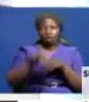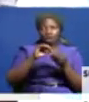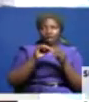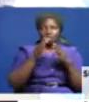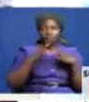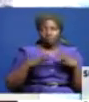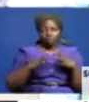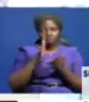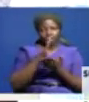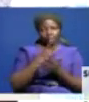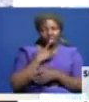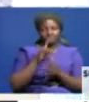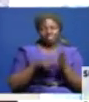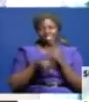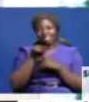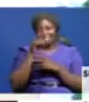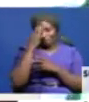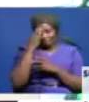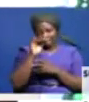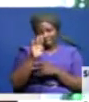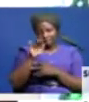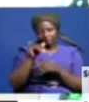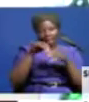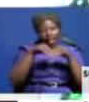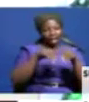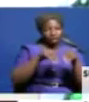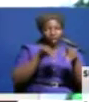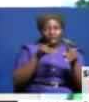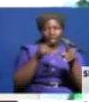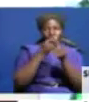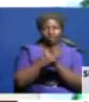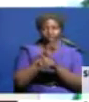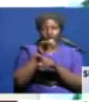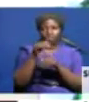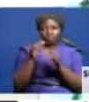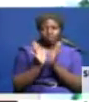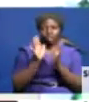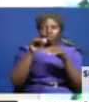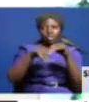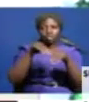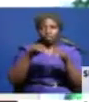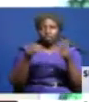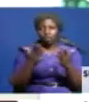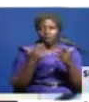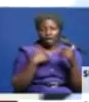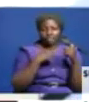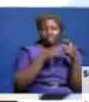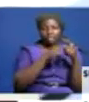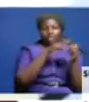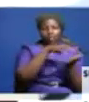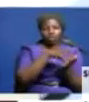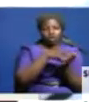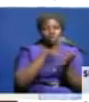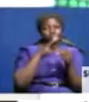attributing it to just being a by-election. You see, this is very different from the general election, where we have six seats being contested for, but